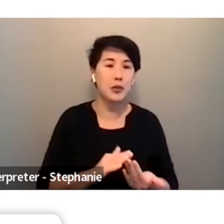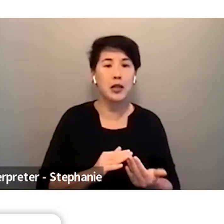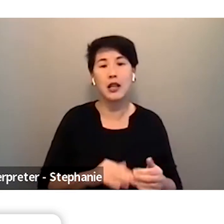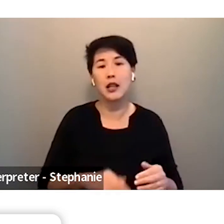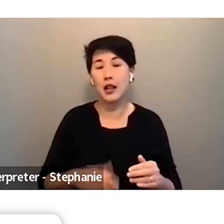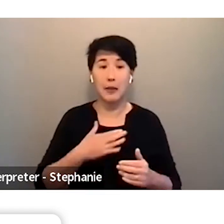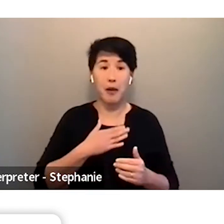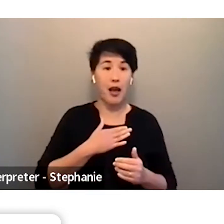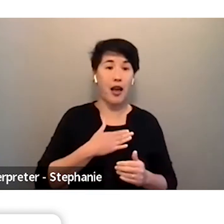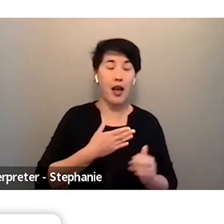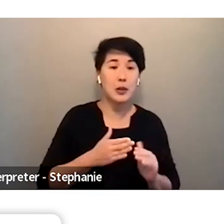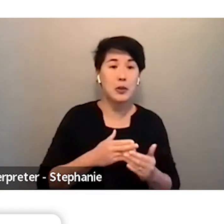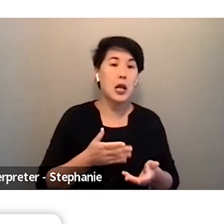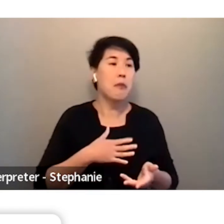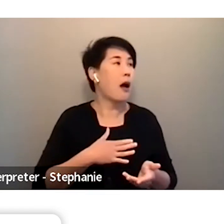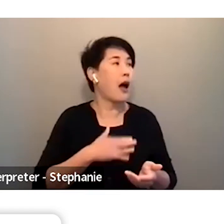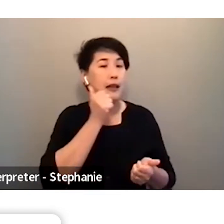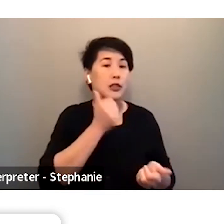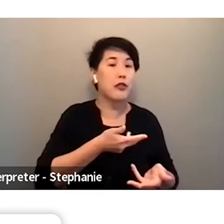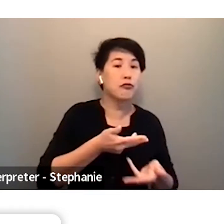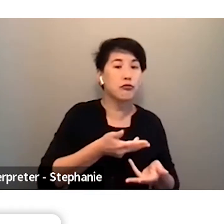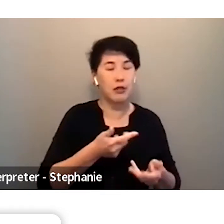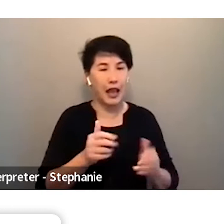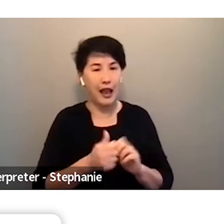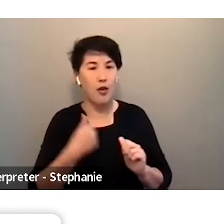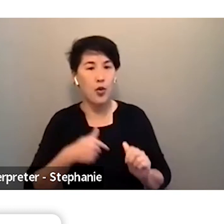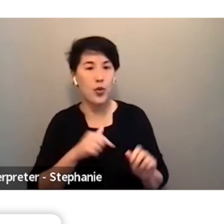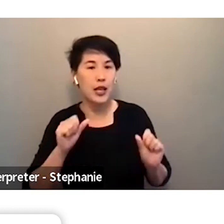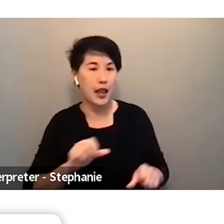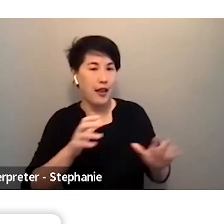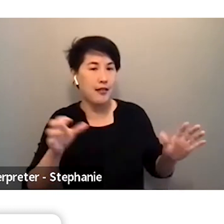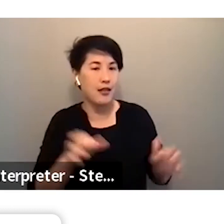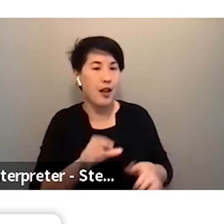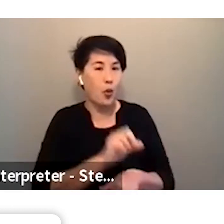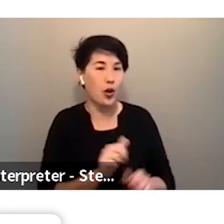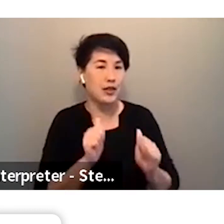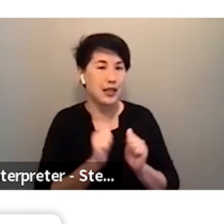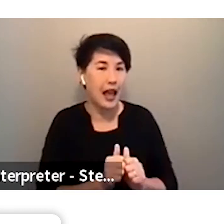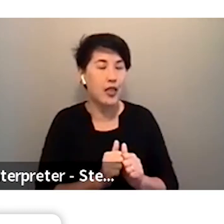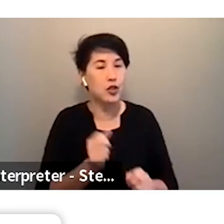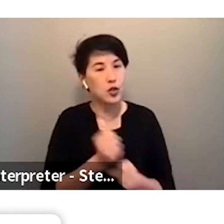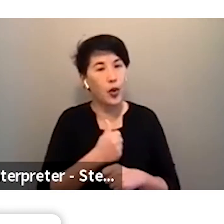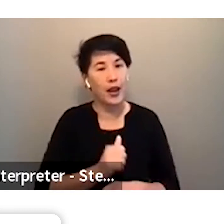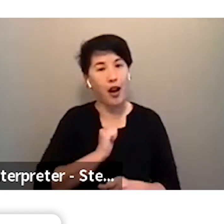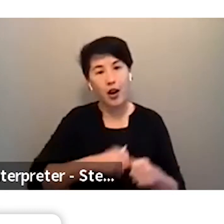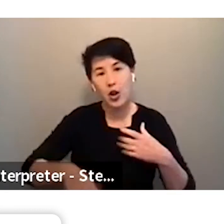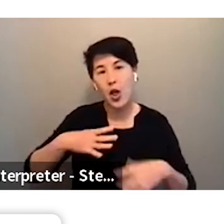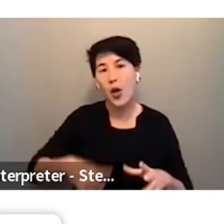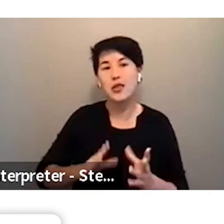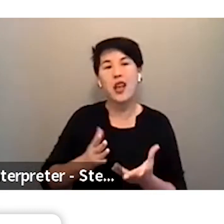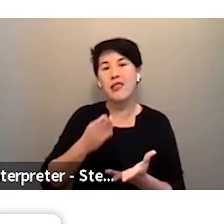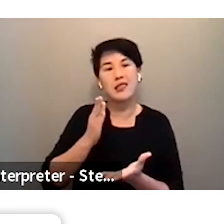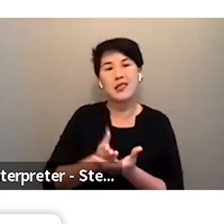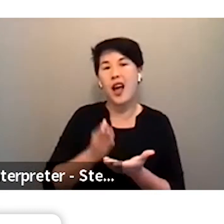that I kind of engage with every day, it's about how we can kind of work together to create our own clothes and to stop kind of purchasing and